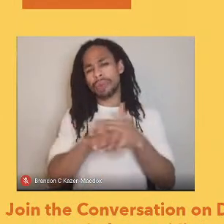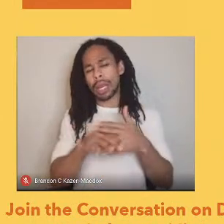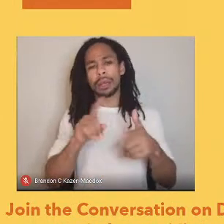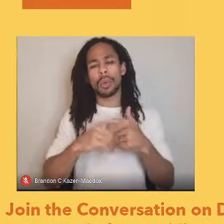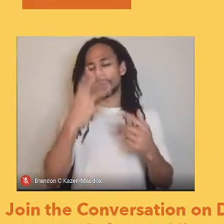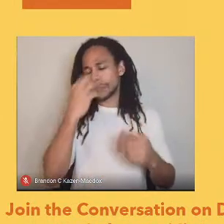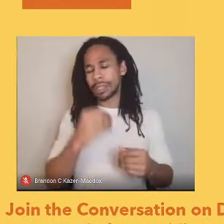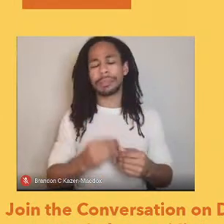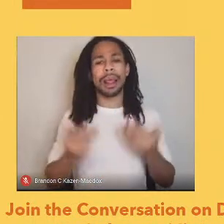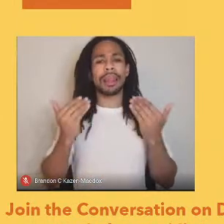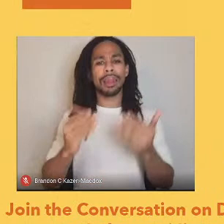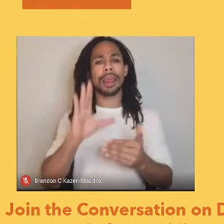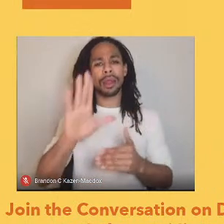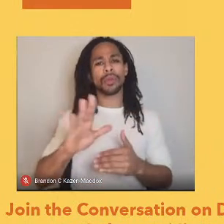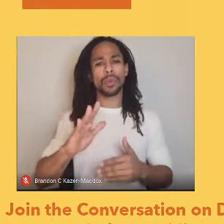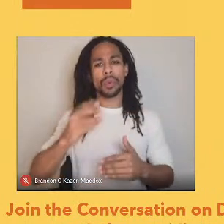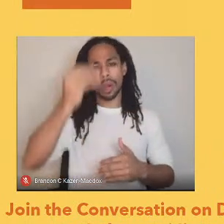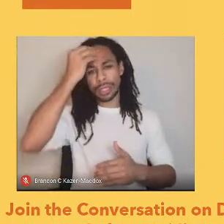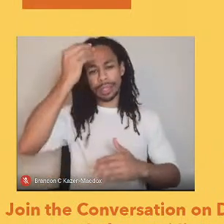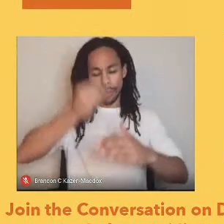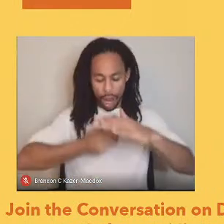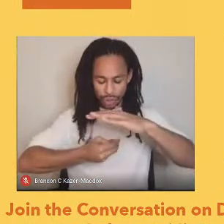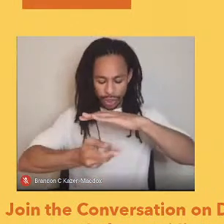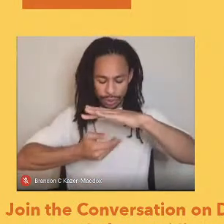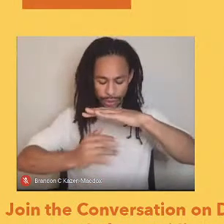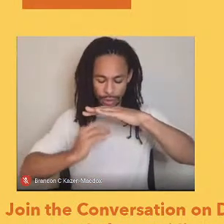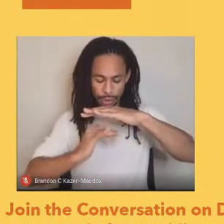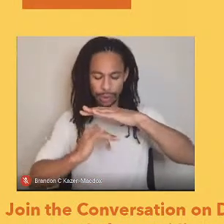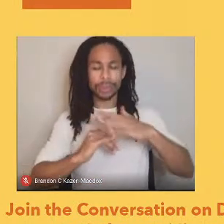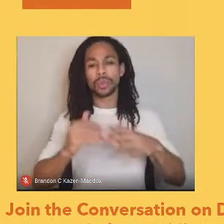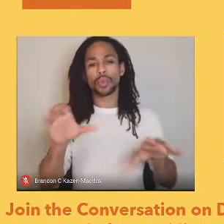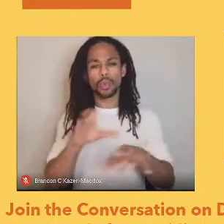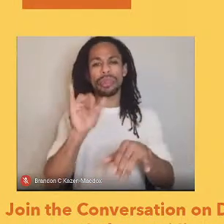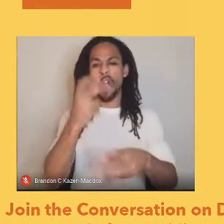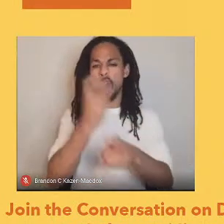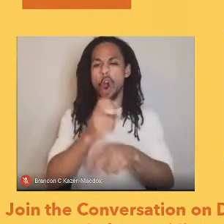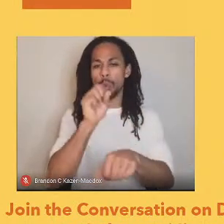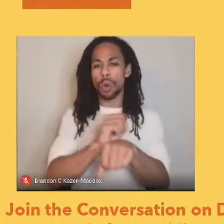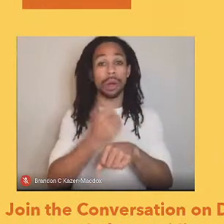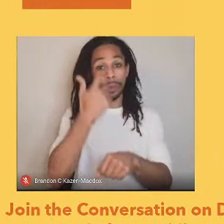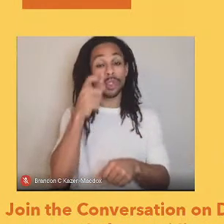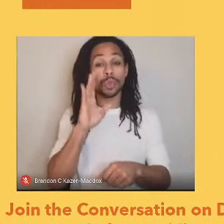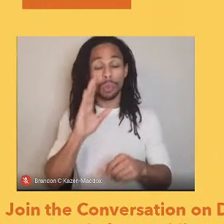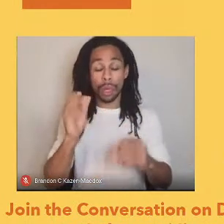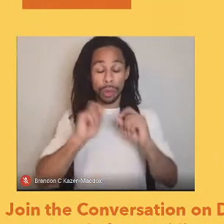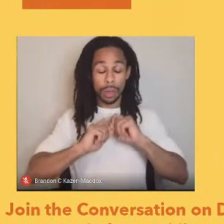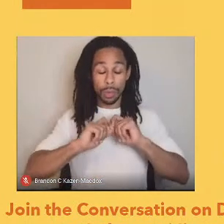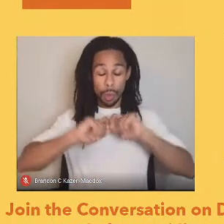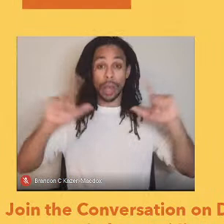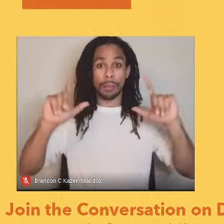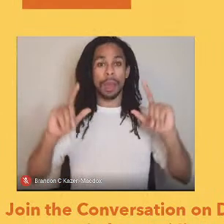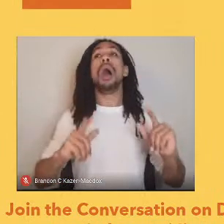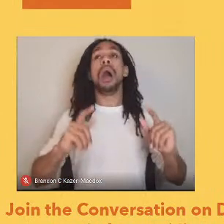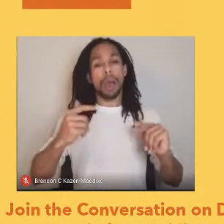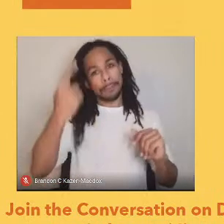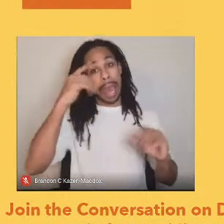the subconscious do the hard work. I always say that, because you're going to come at it with a much clearer